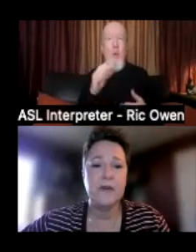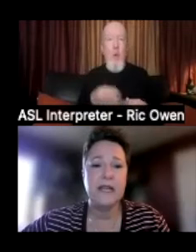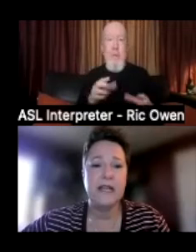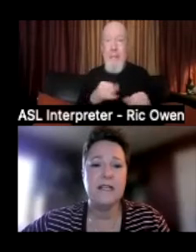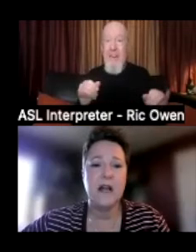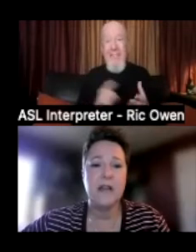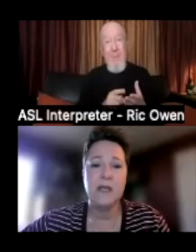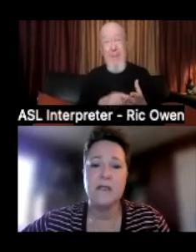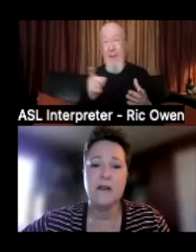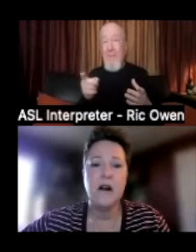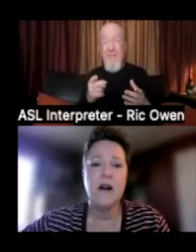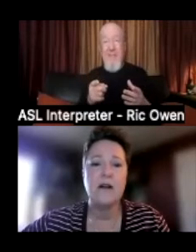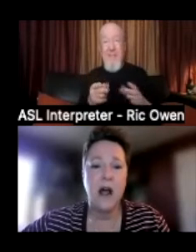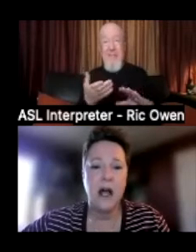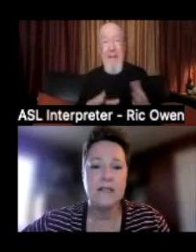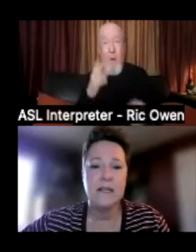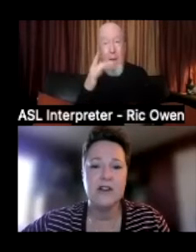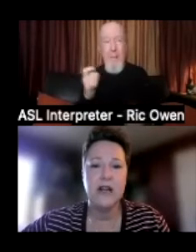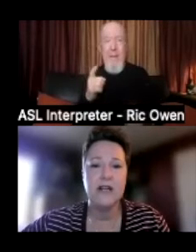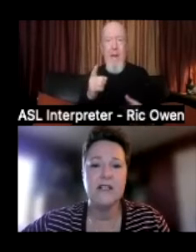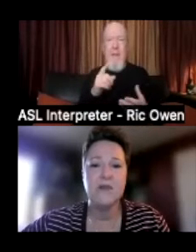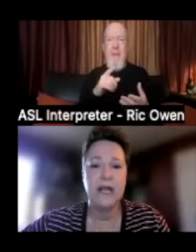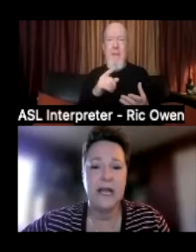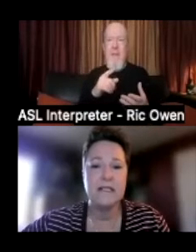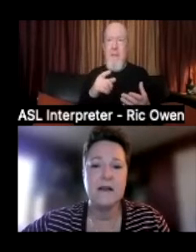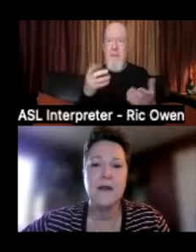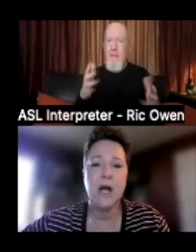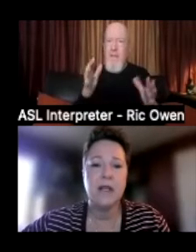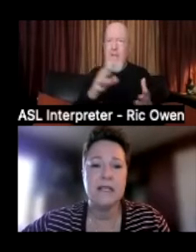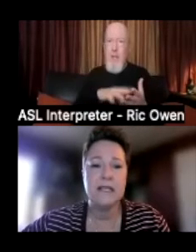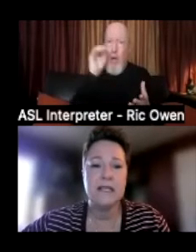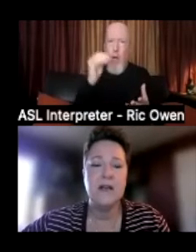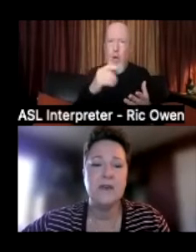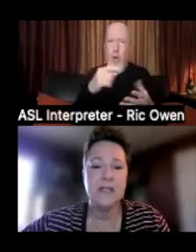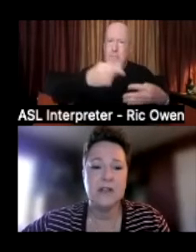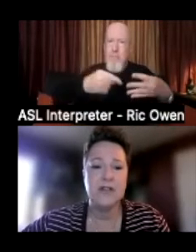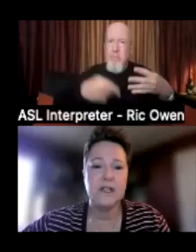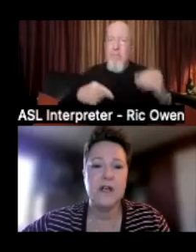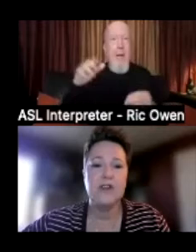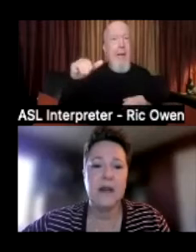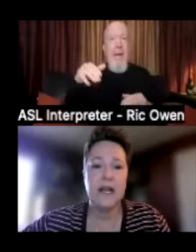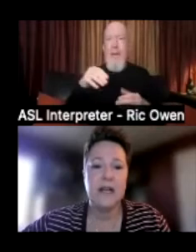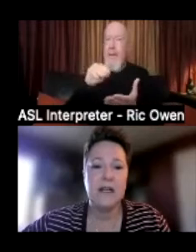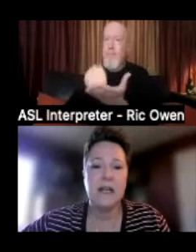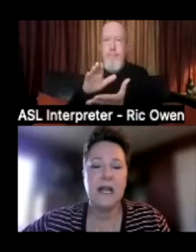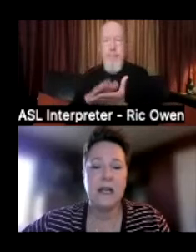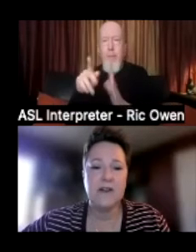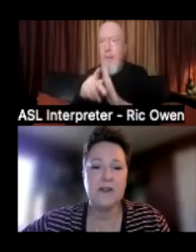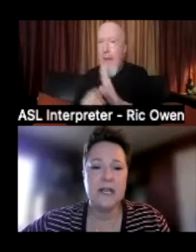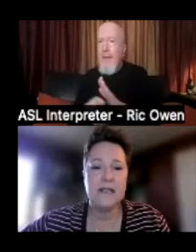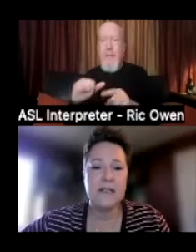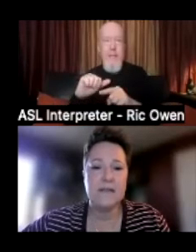observed, relayed, and documented are not integrated into plans, policies, procedures, training,